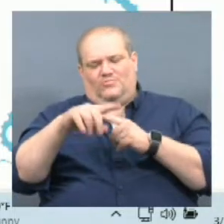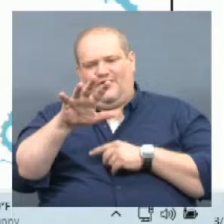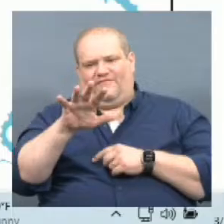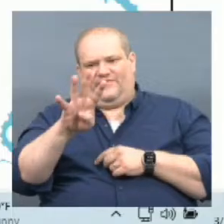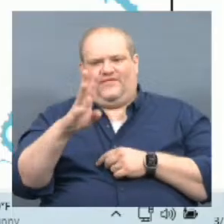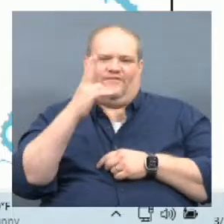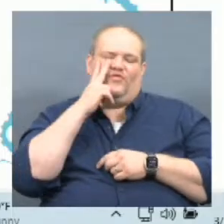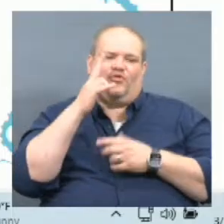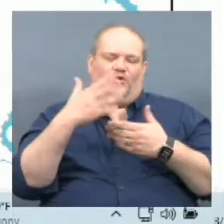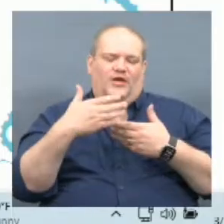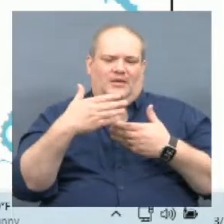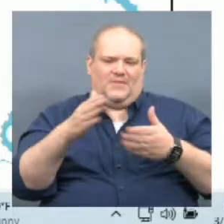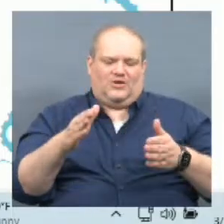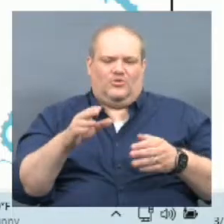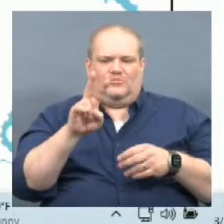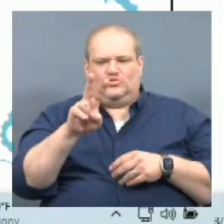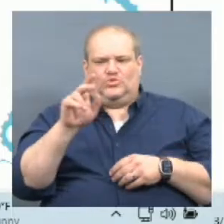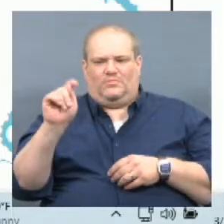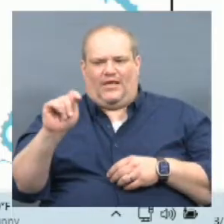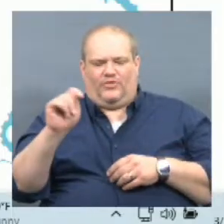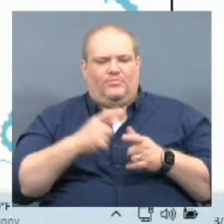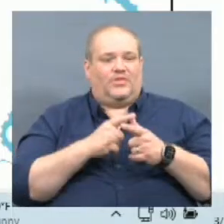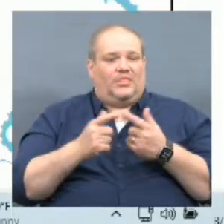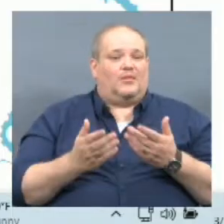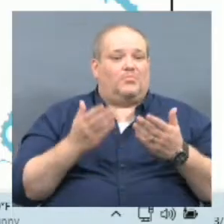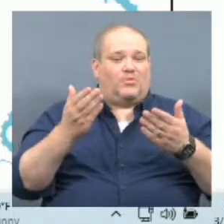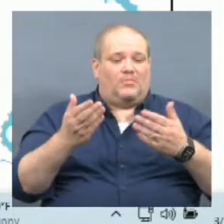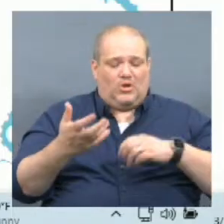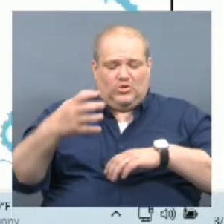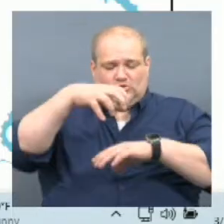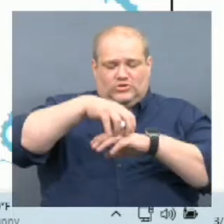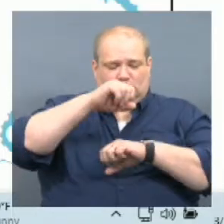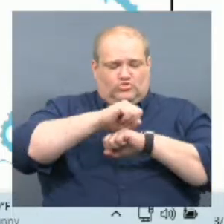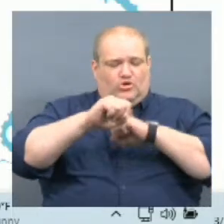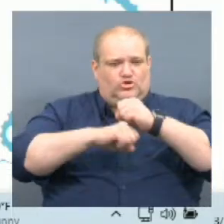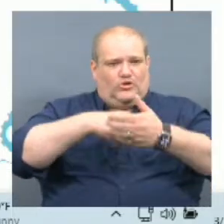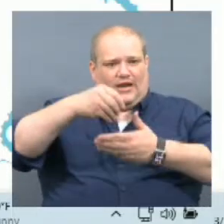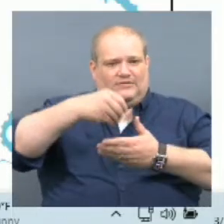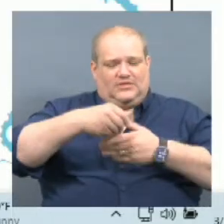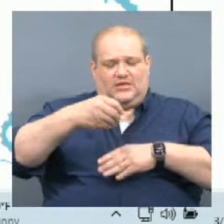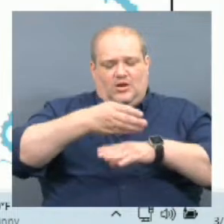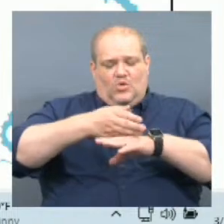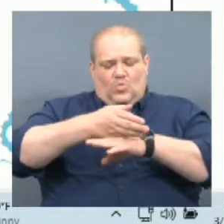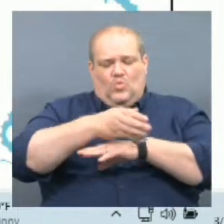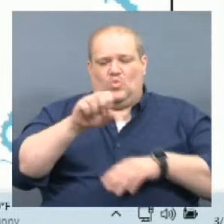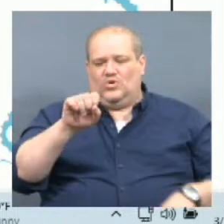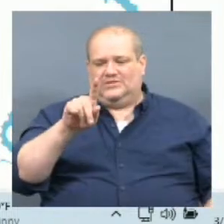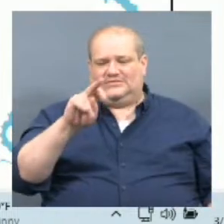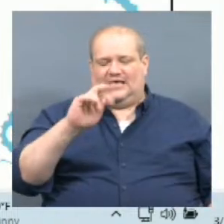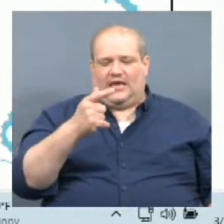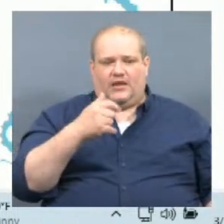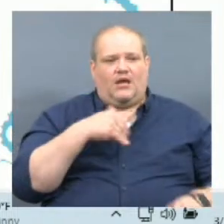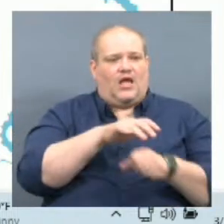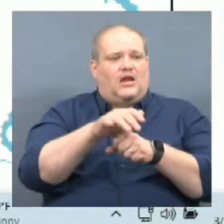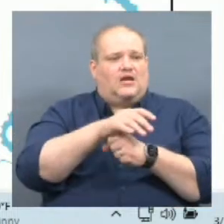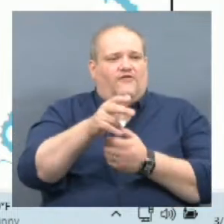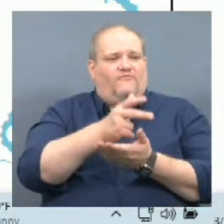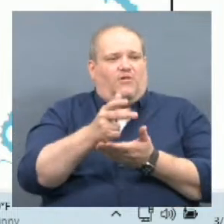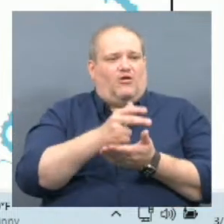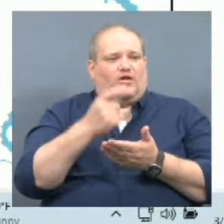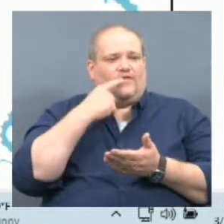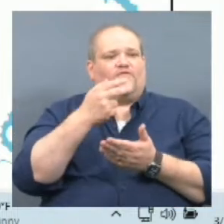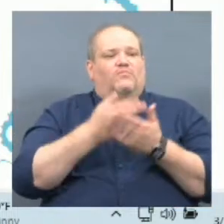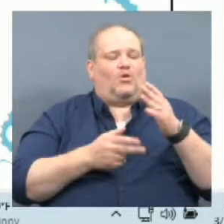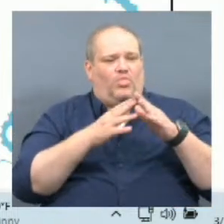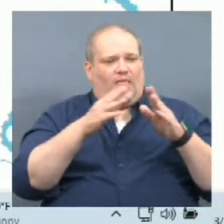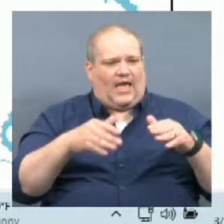have 3 bedrooms and 2 bathrooms. The proposed accessory structure exterior will be wood siding. There is ample parking on the site for both